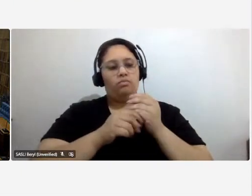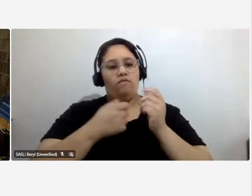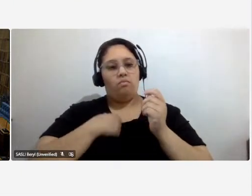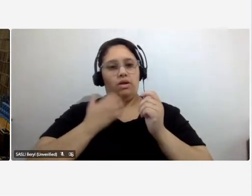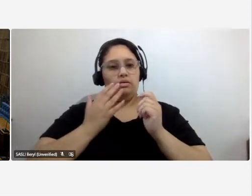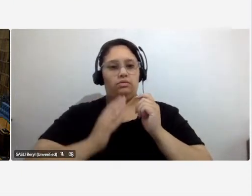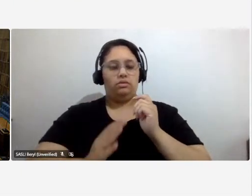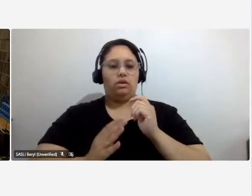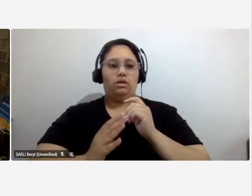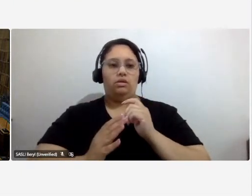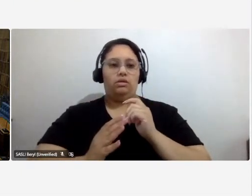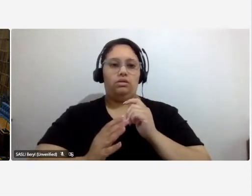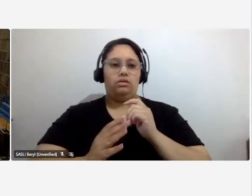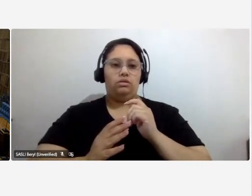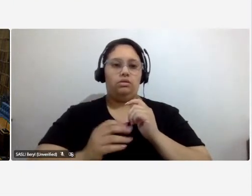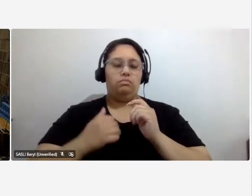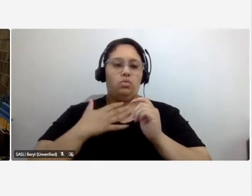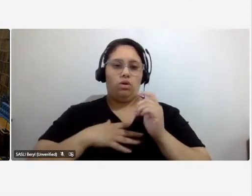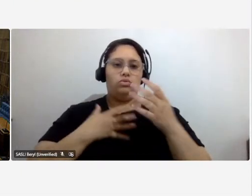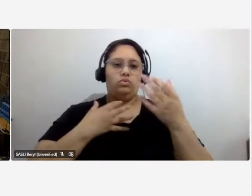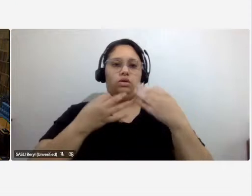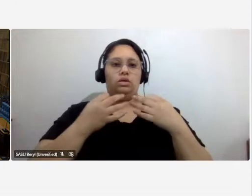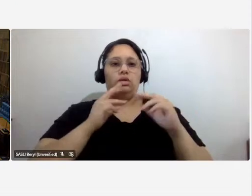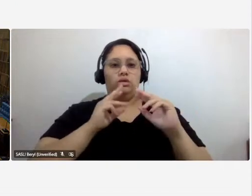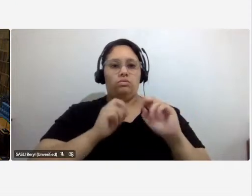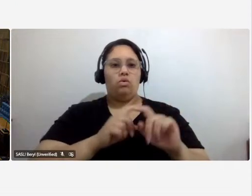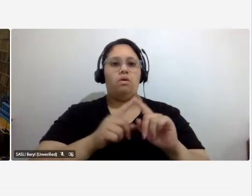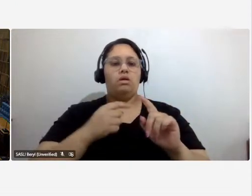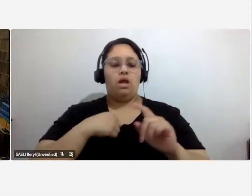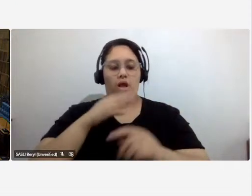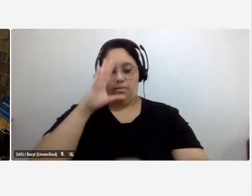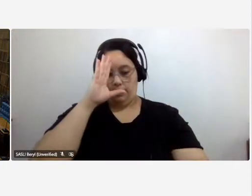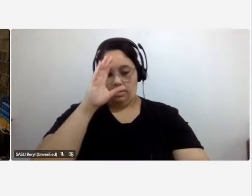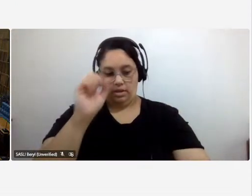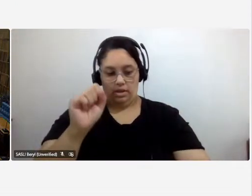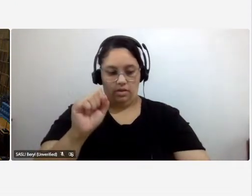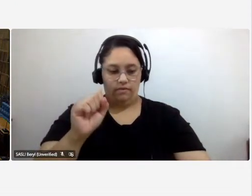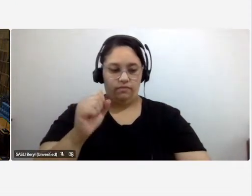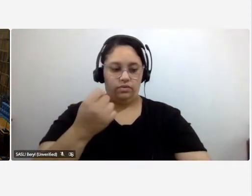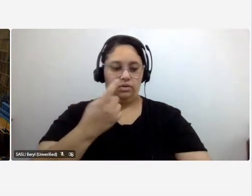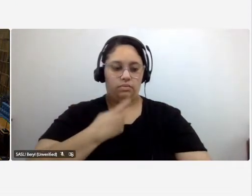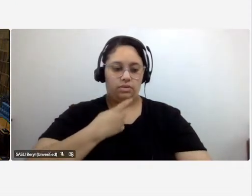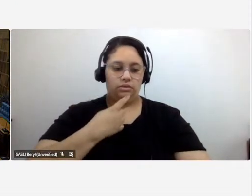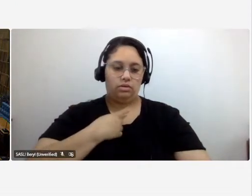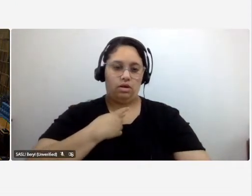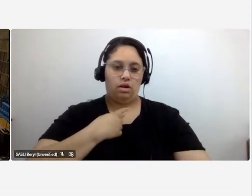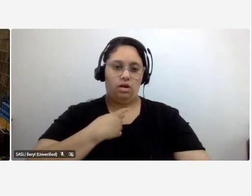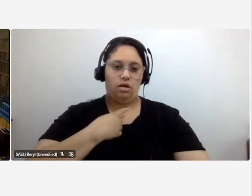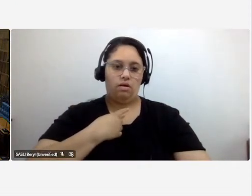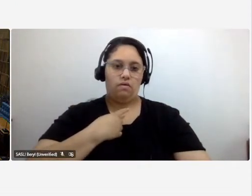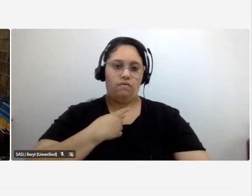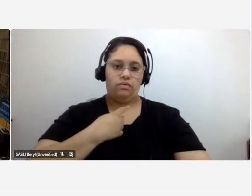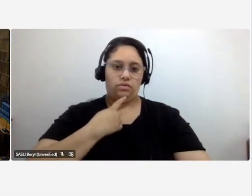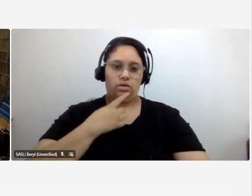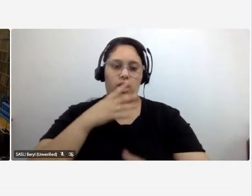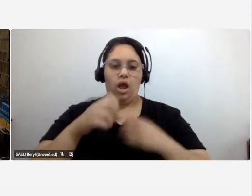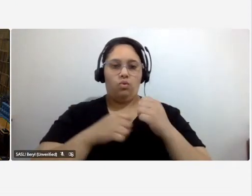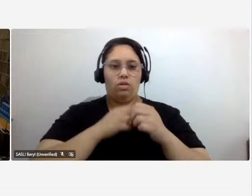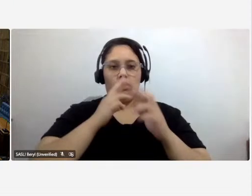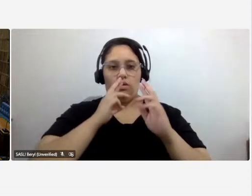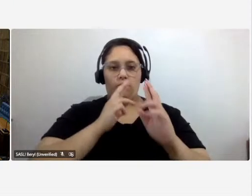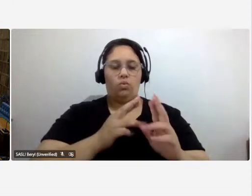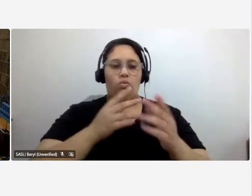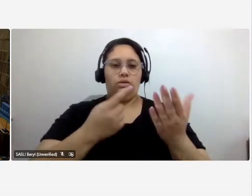side, one would like to explore. But I also believe, to call myself to order, that's not our annual report discussion.